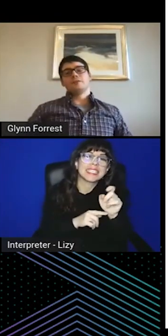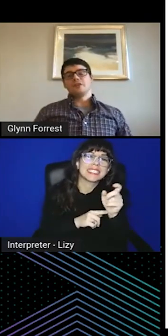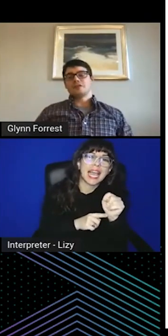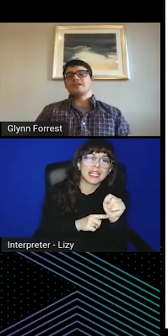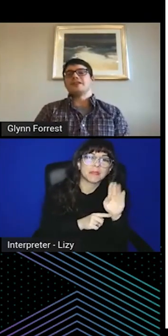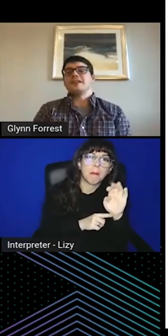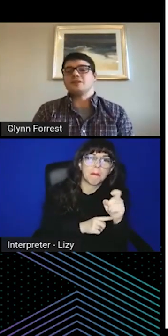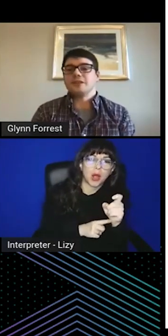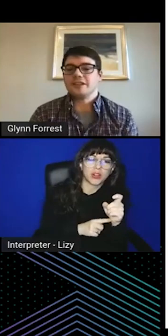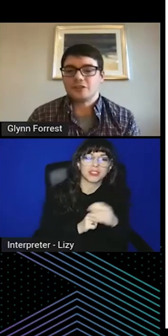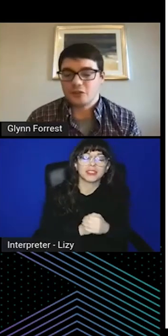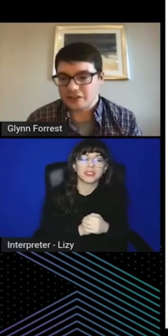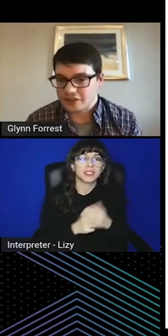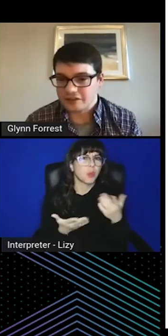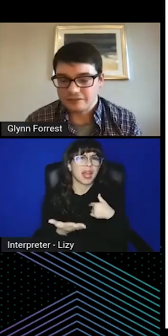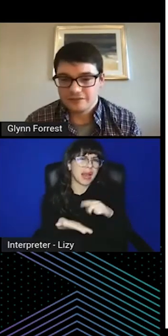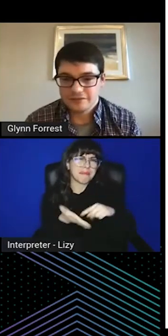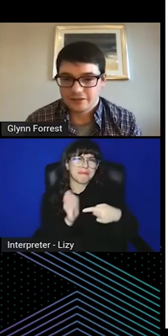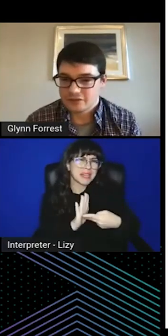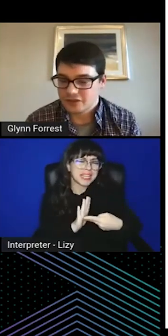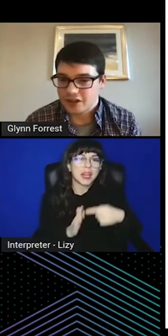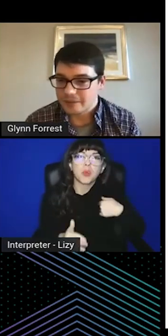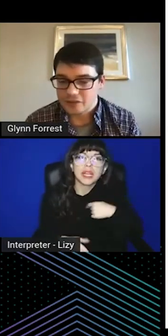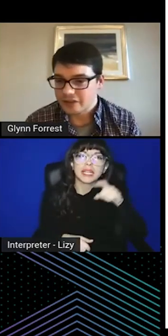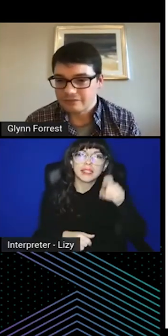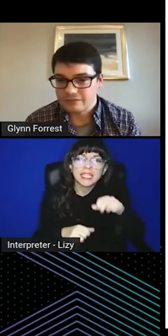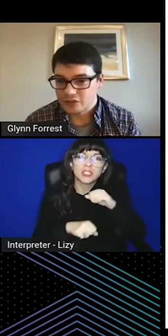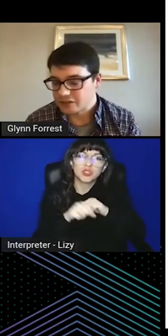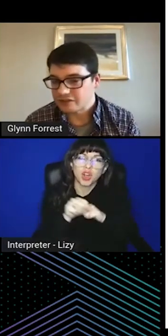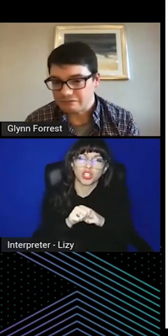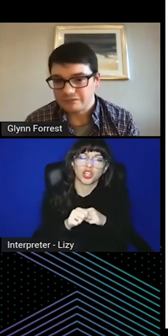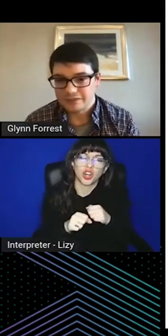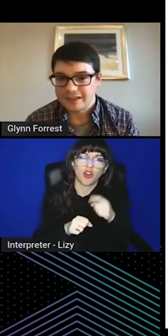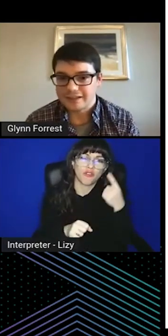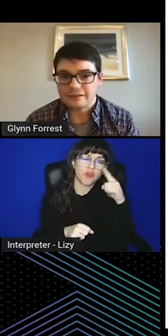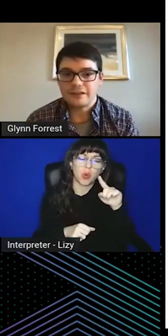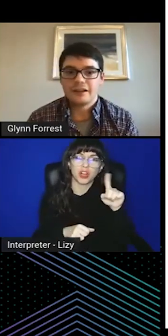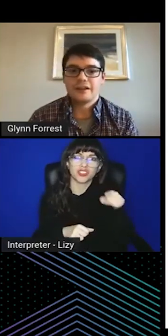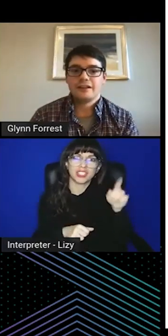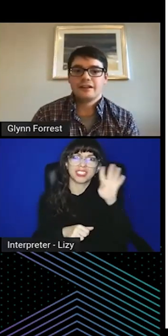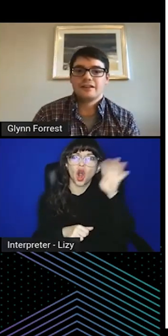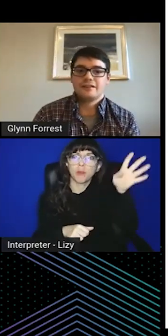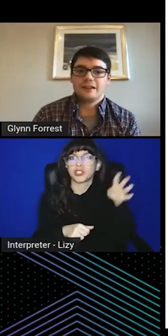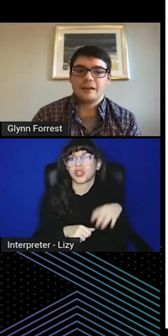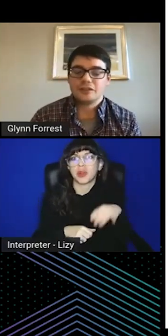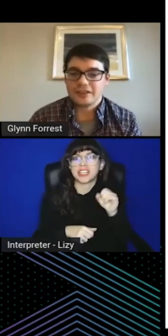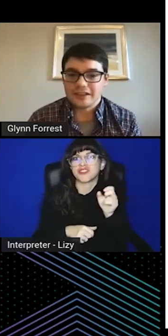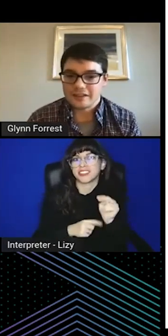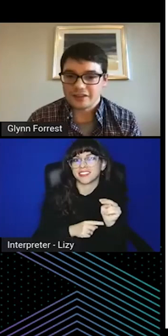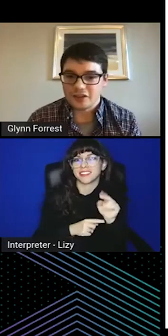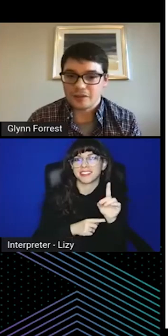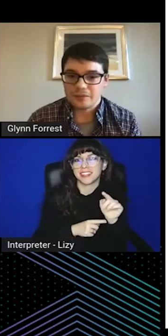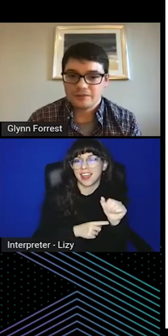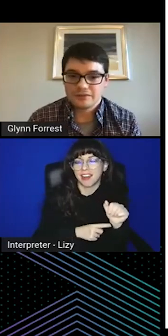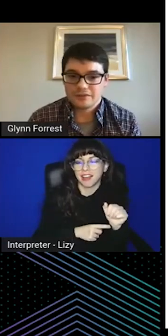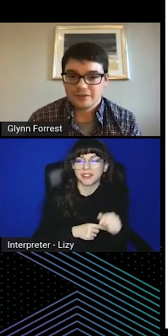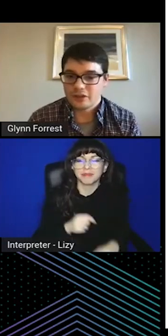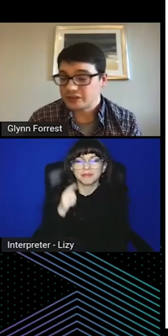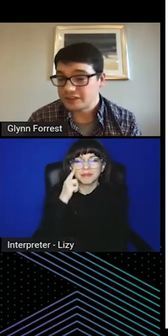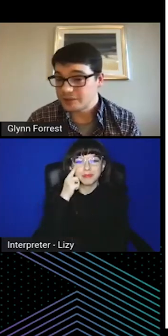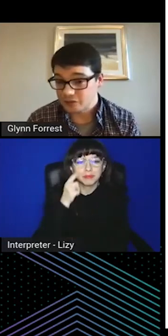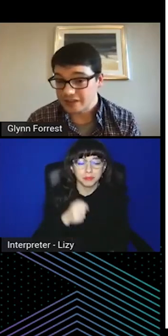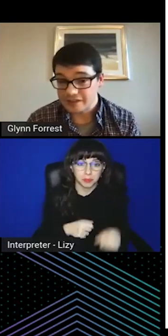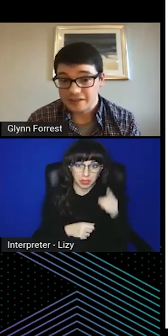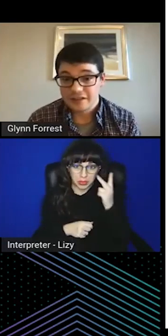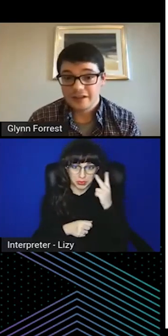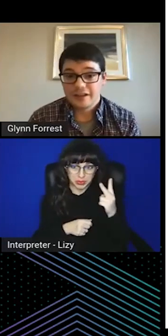So what I'm really trying to say is we need a structure for just arbitrary JSON data. Amazon keys at the top, they all need